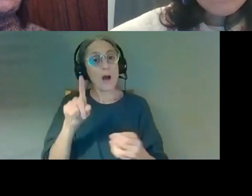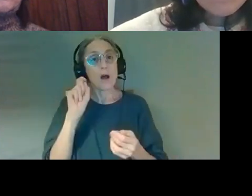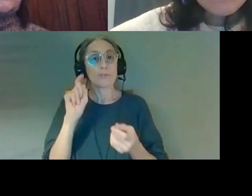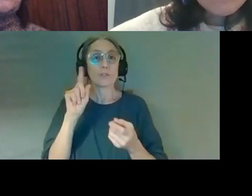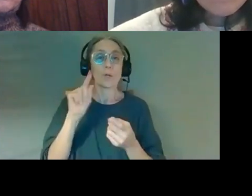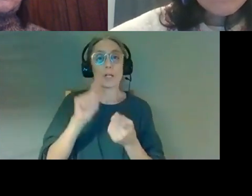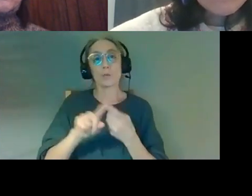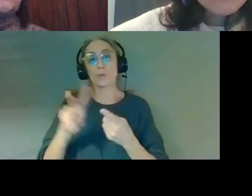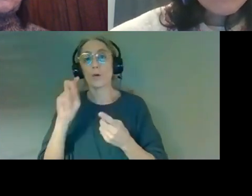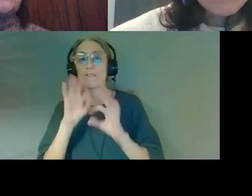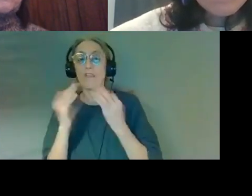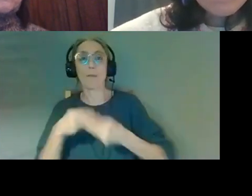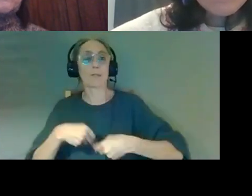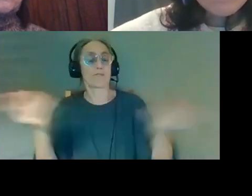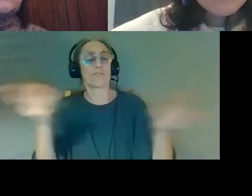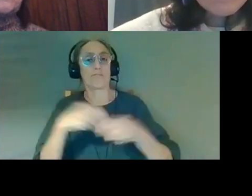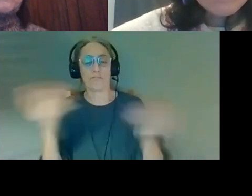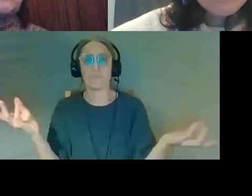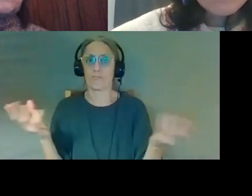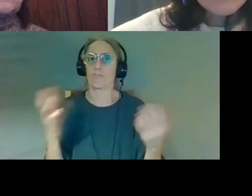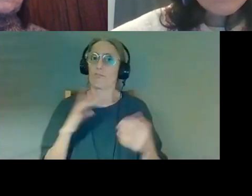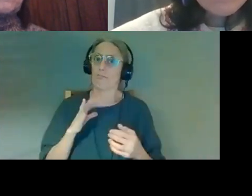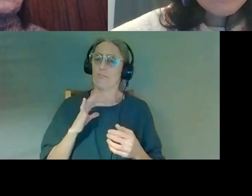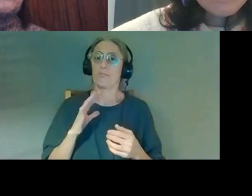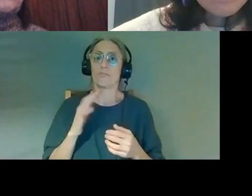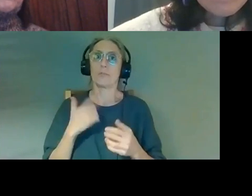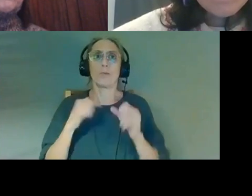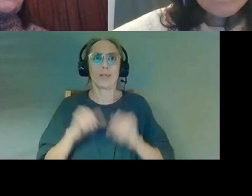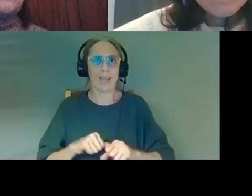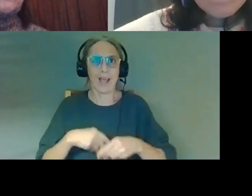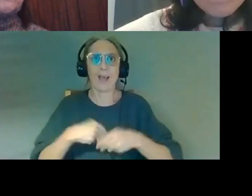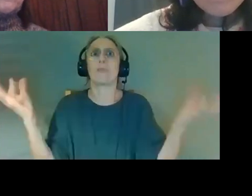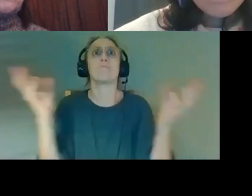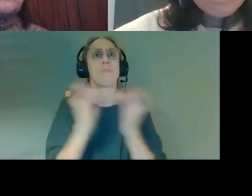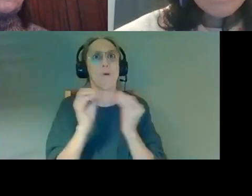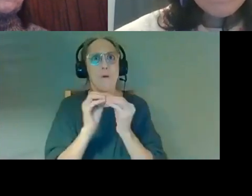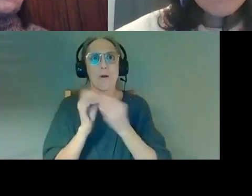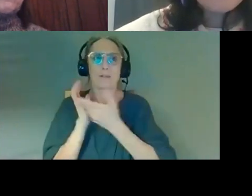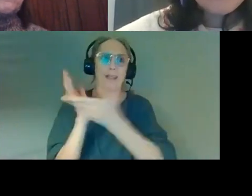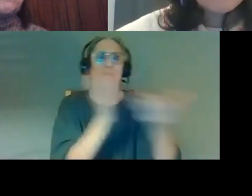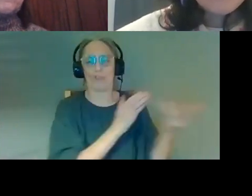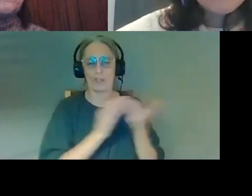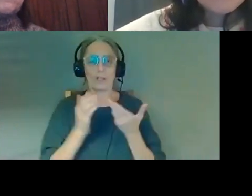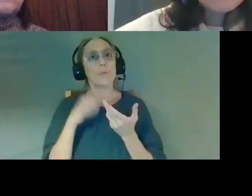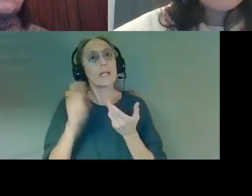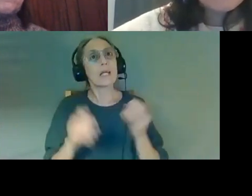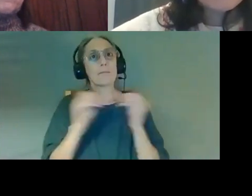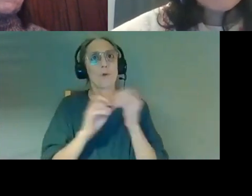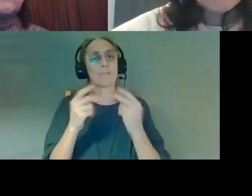could definitely expand if we had more capacity to do so, because there's much more need than we're covering. Thank you.